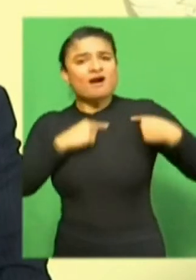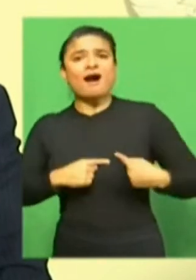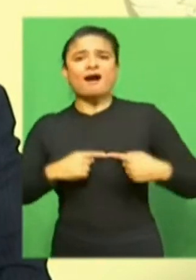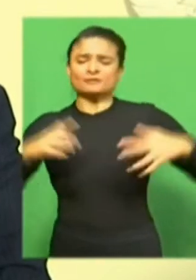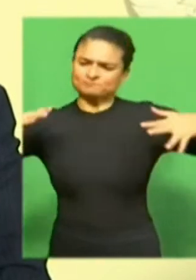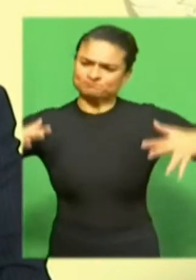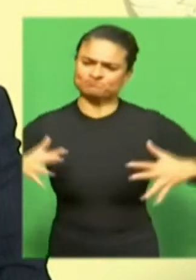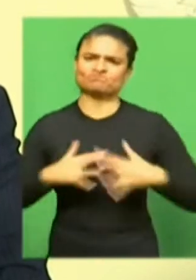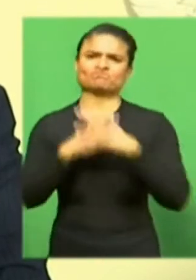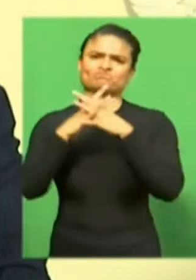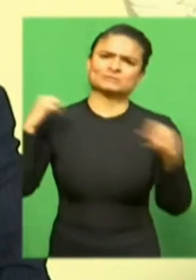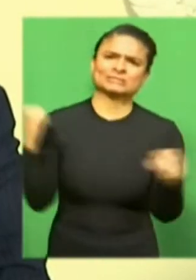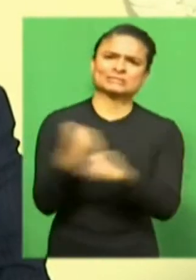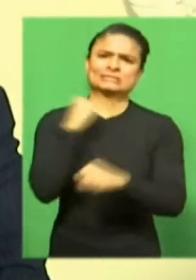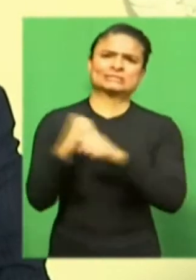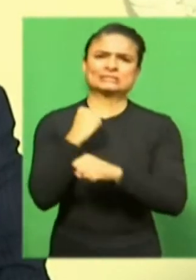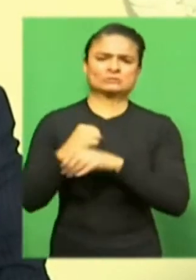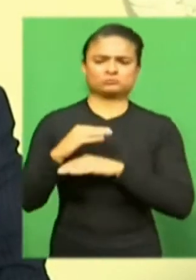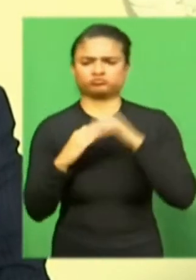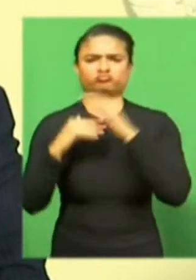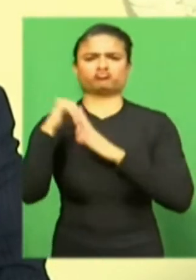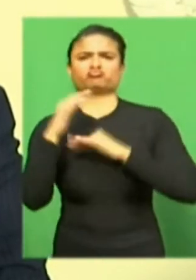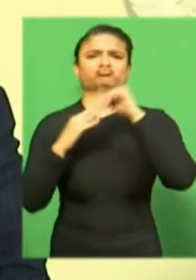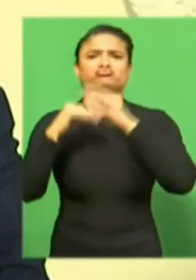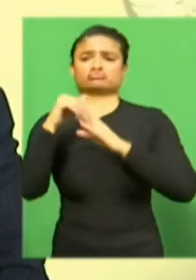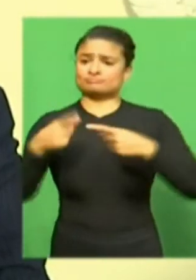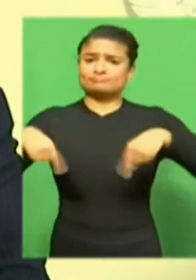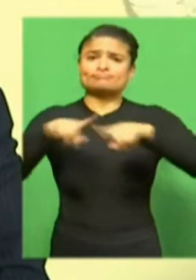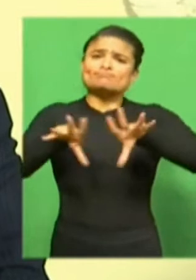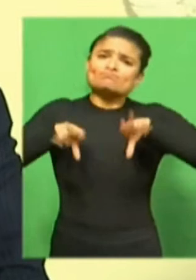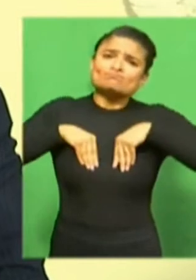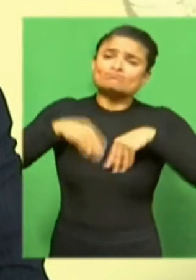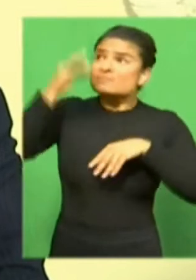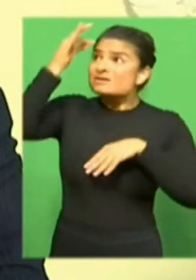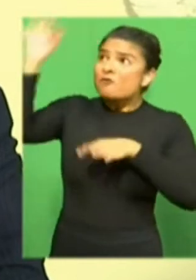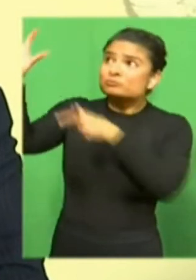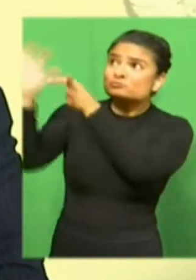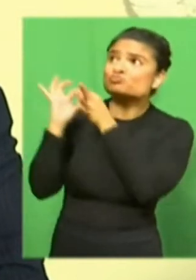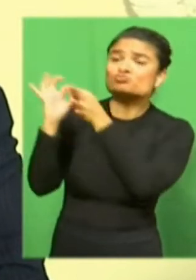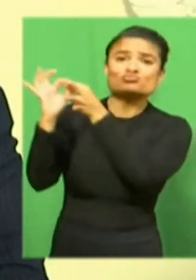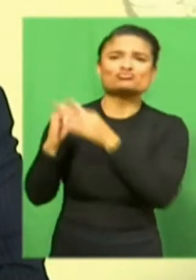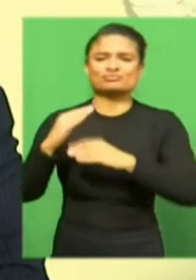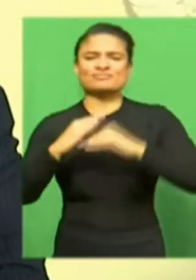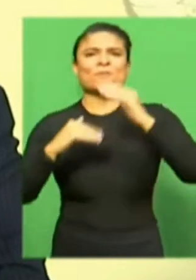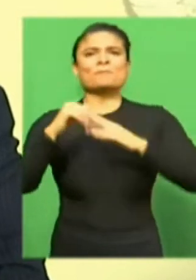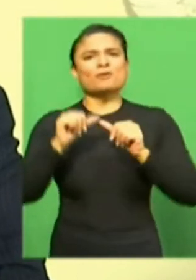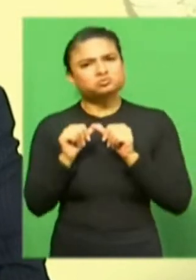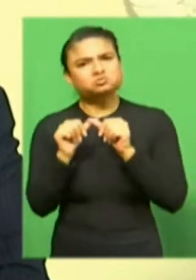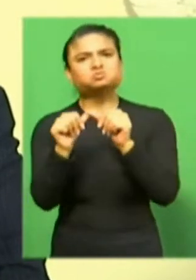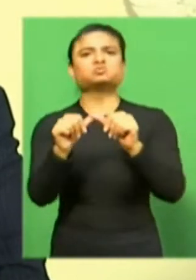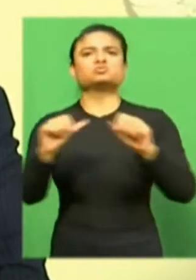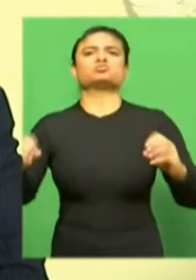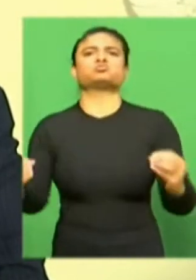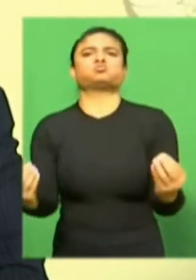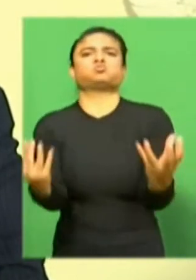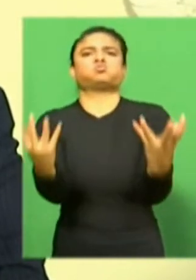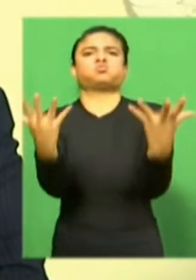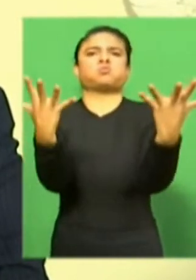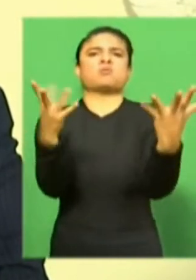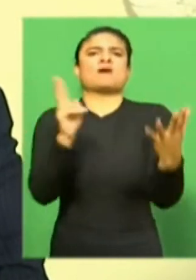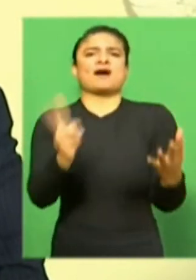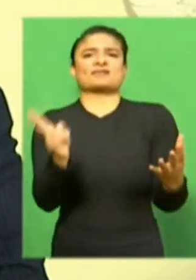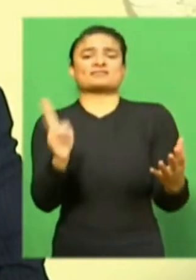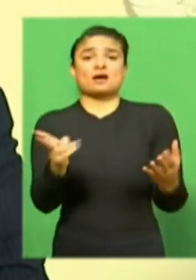we will work together with government, and we will not allow our economy to be destroyed